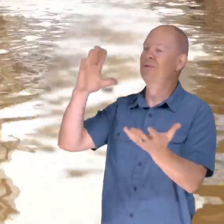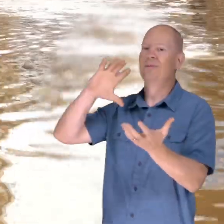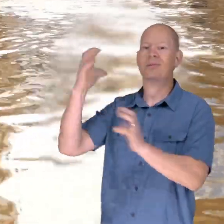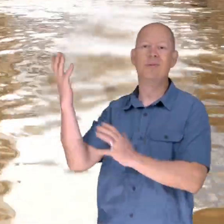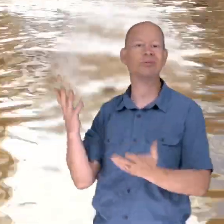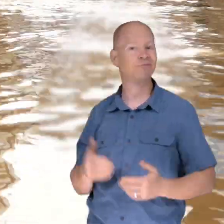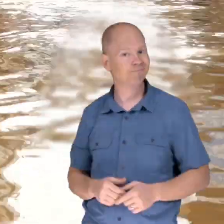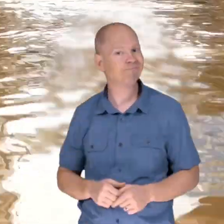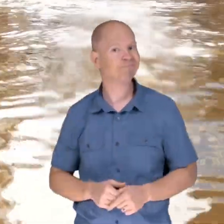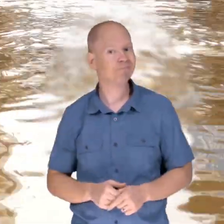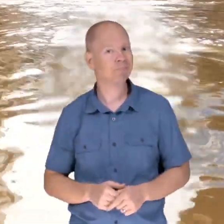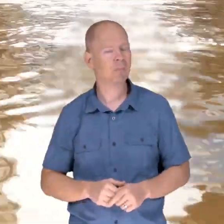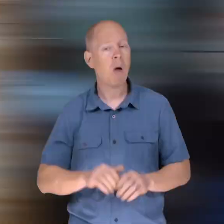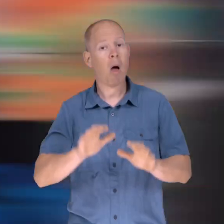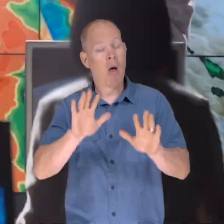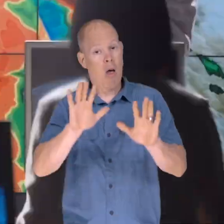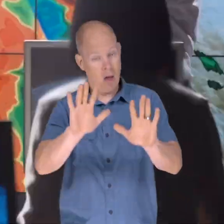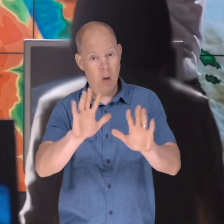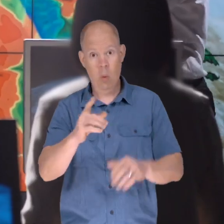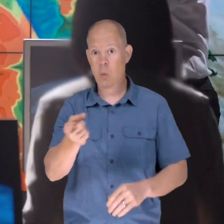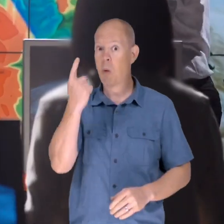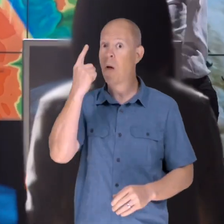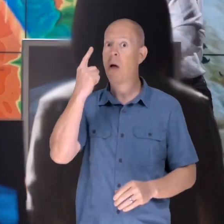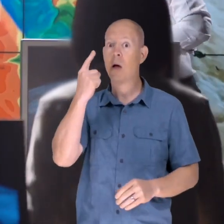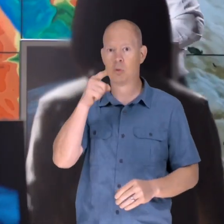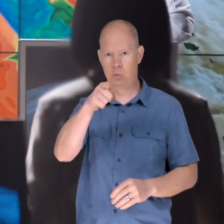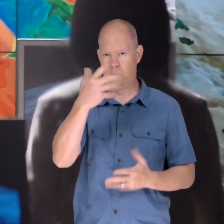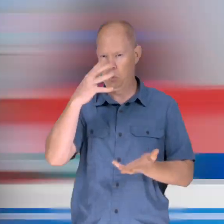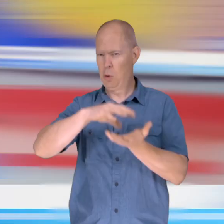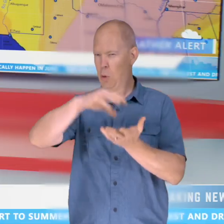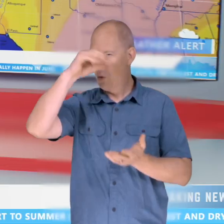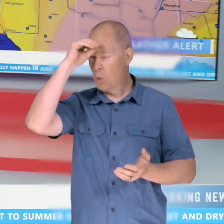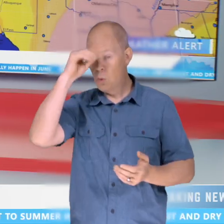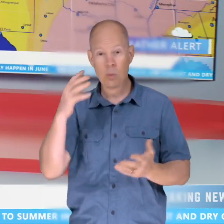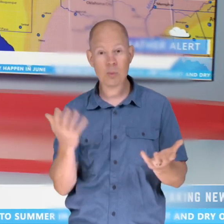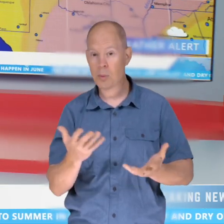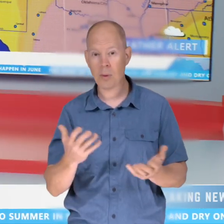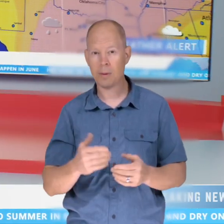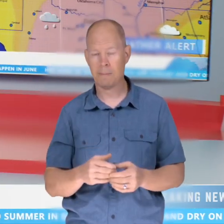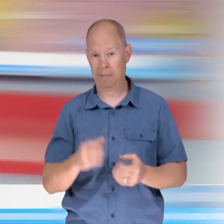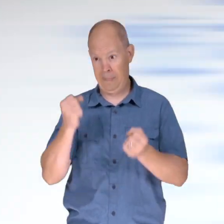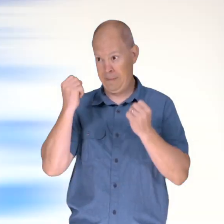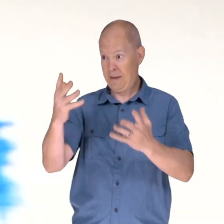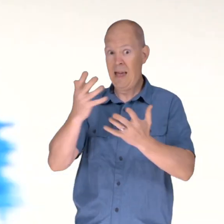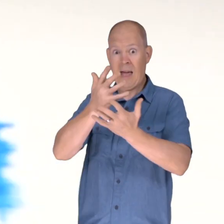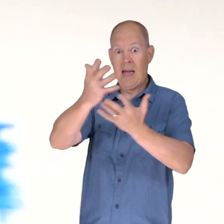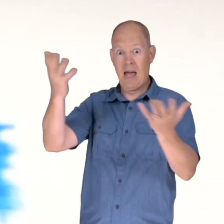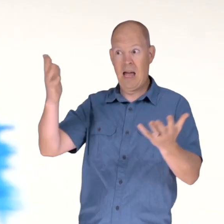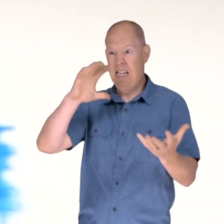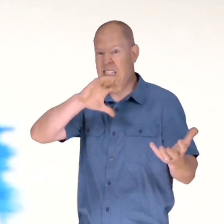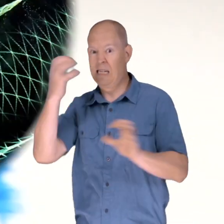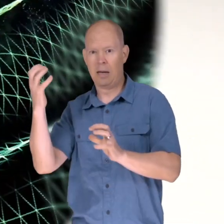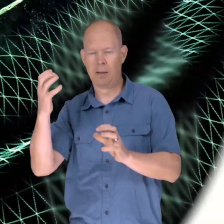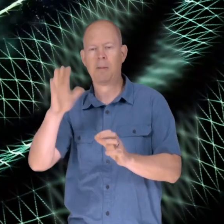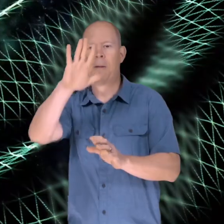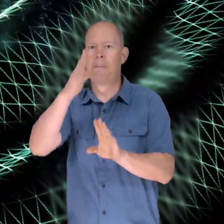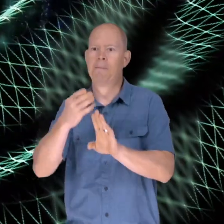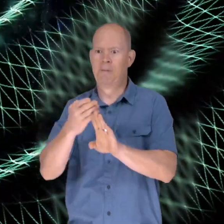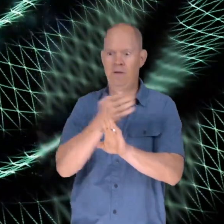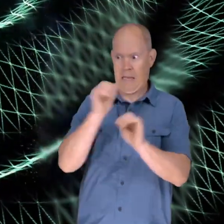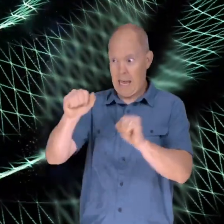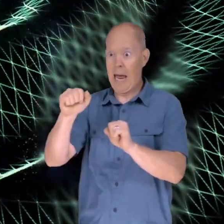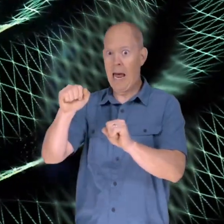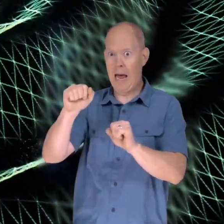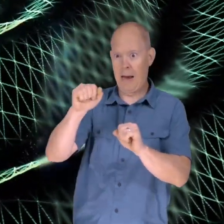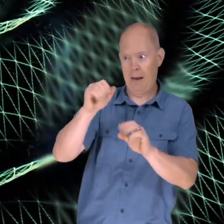the disaster. But, the good news is that many of these disasters can be predicted ahead of time. Often,